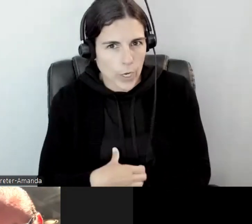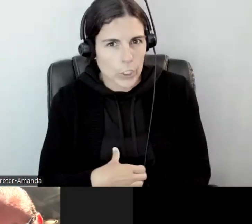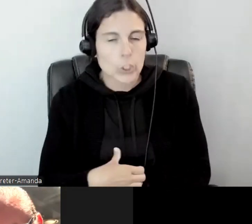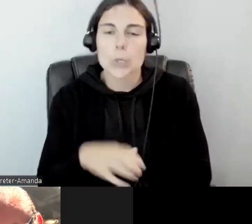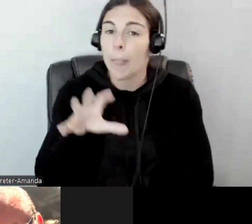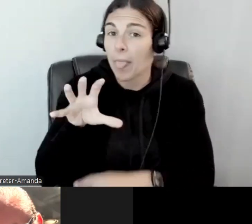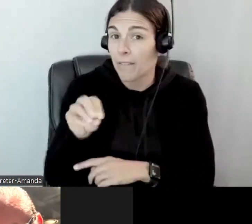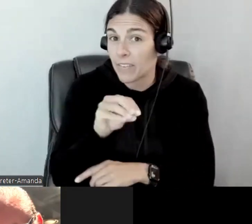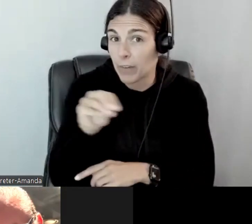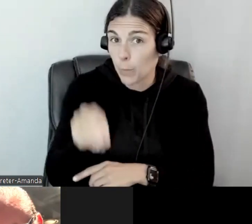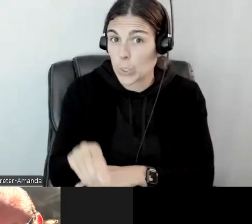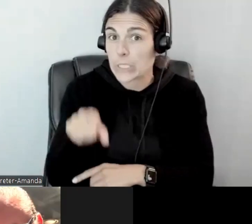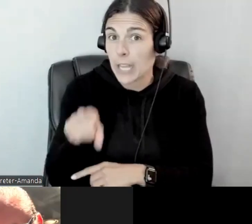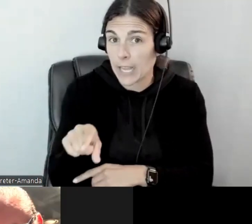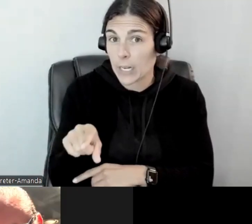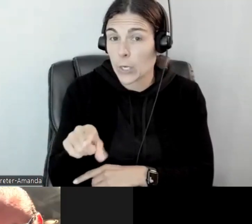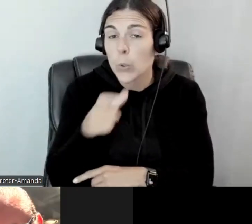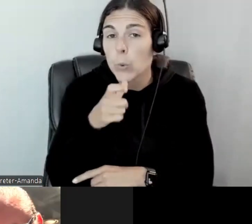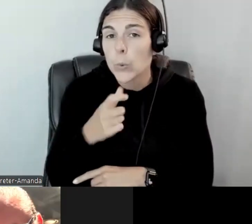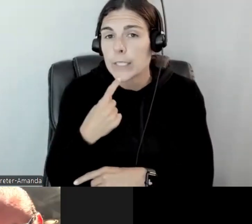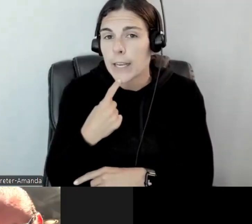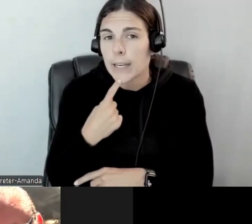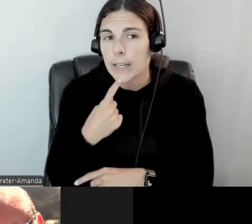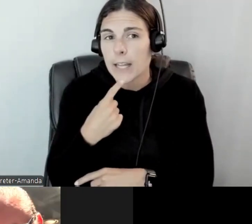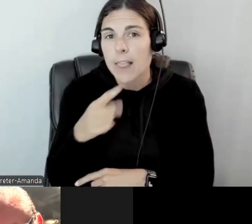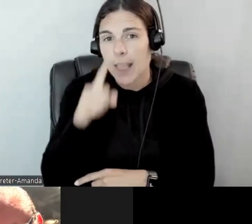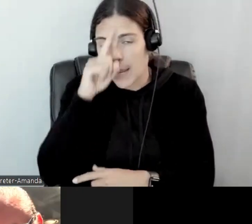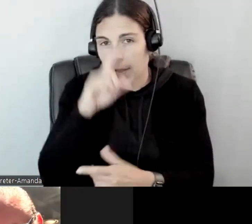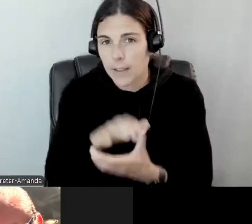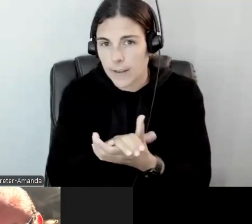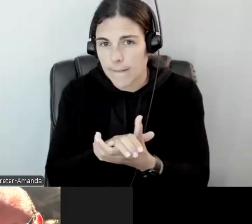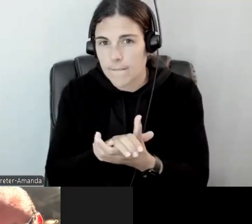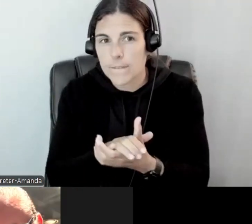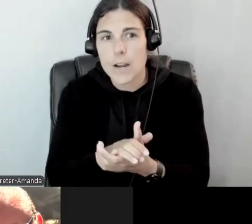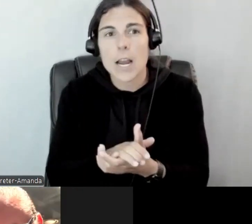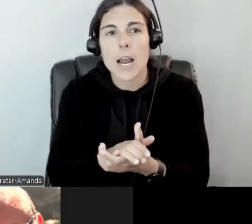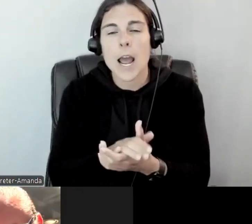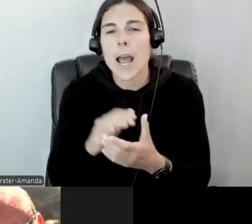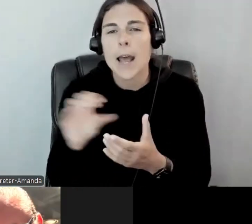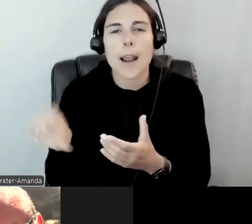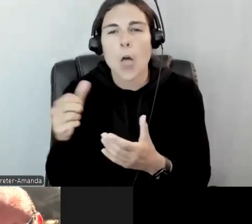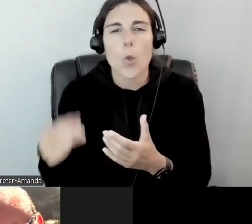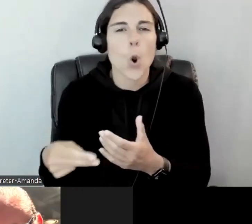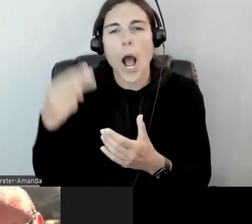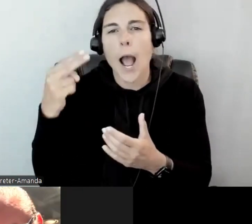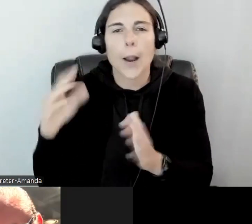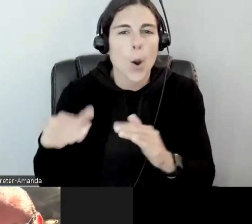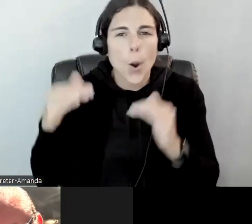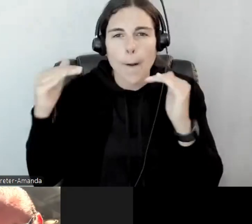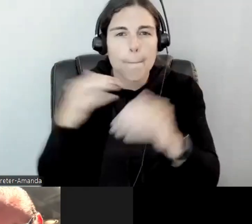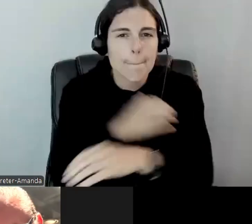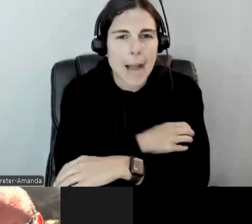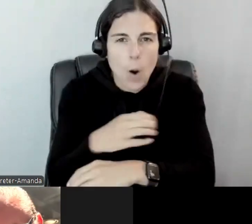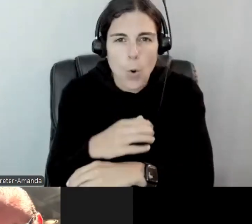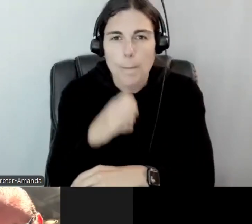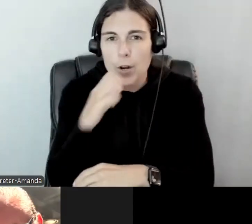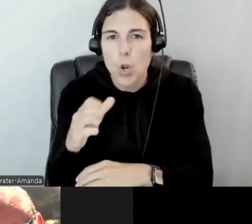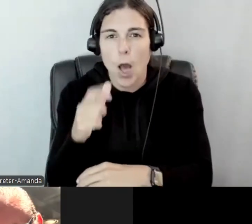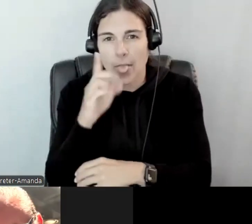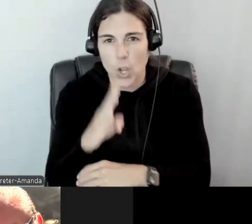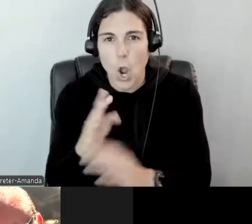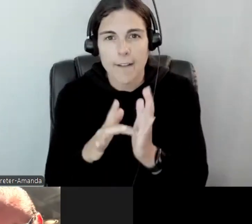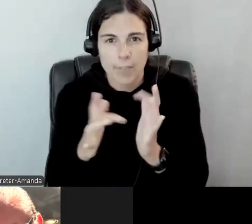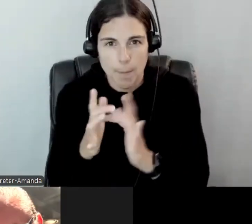of US Jews who said that they believe in some other higher power or spiritual force, but not the God of the Bible.